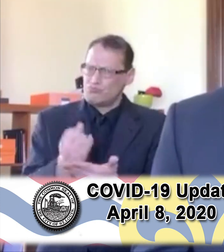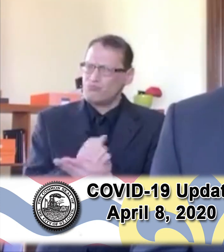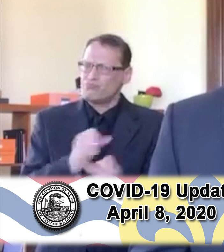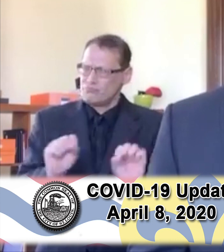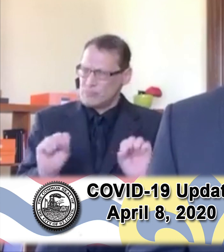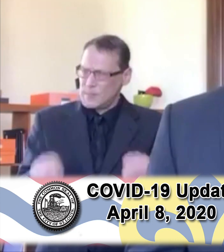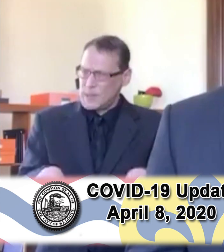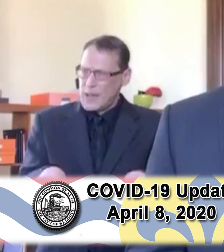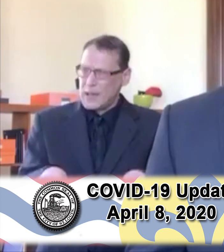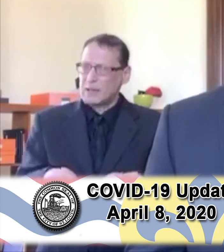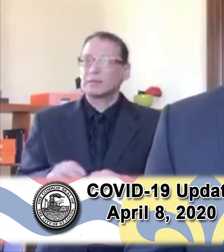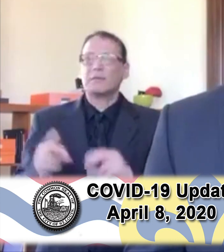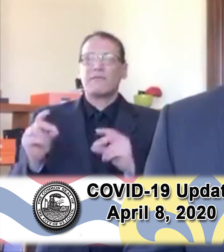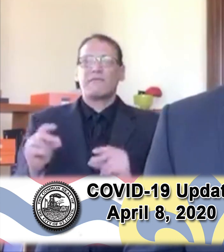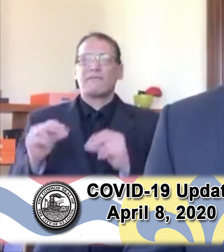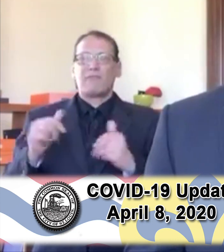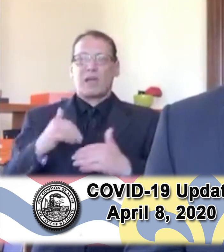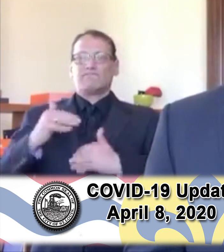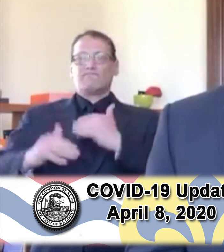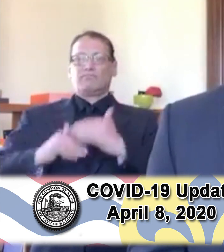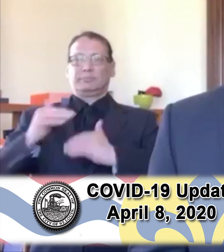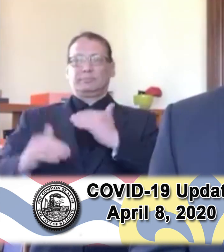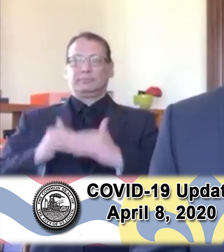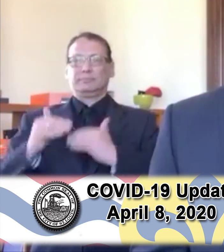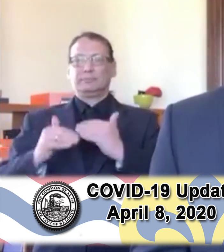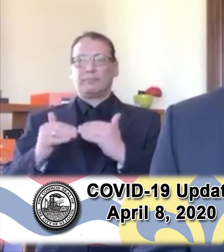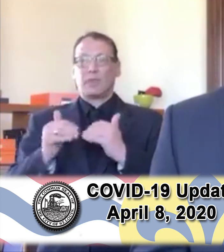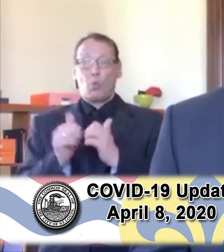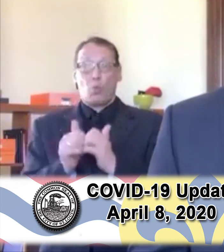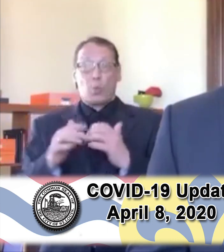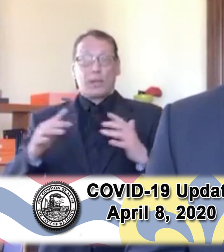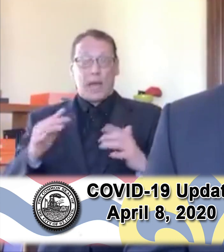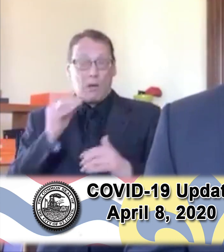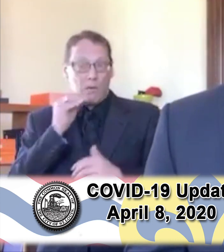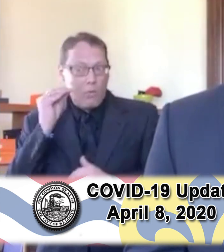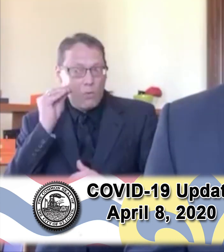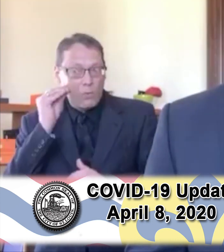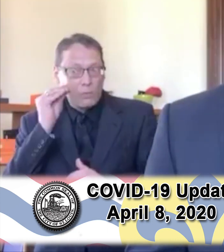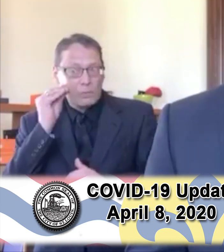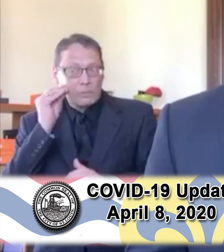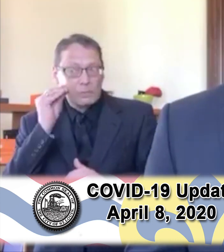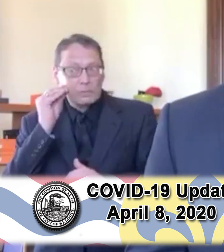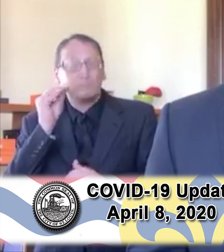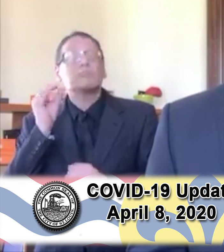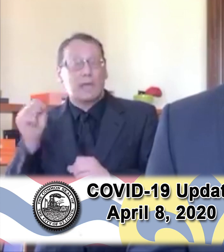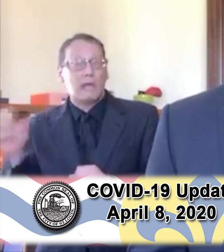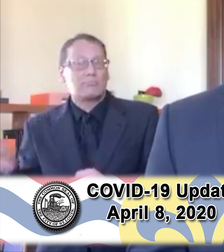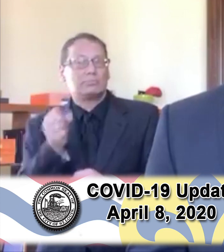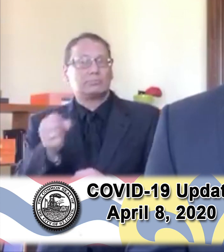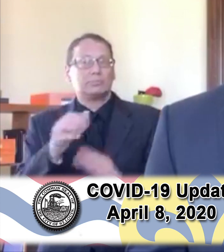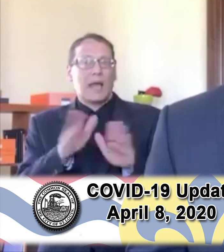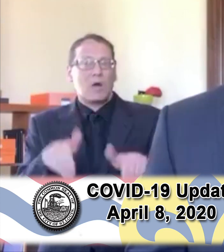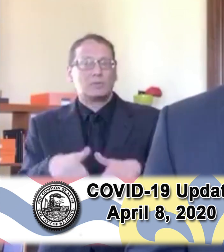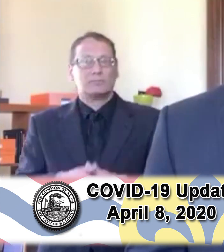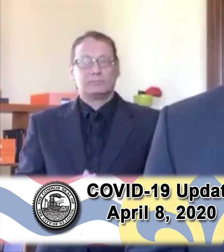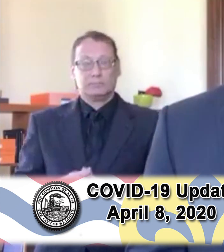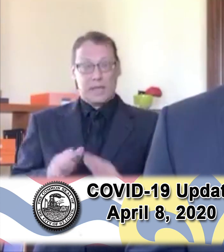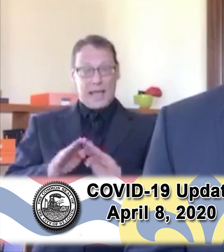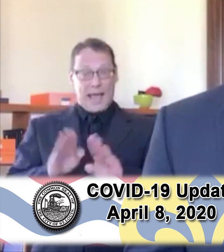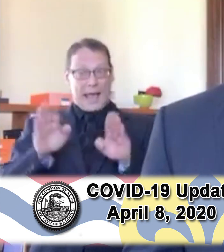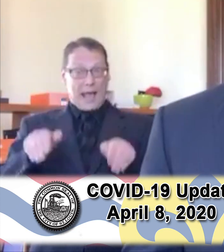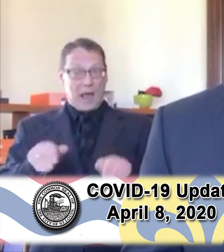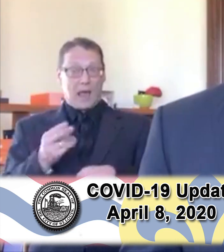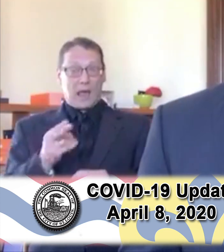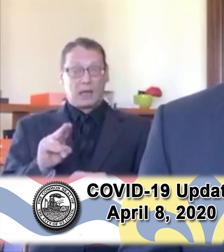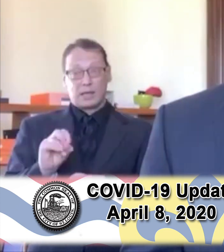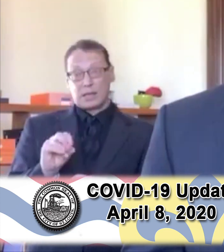more rapidly, again, link individuals who are without shelter, without homes, to housing. Because housing in itself is a